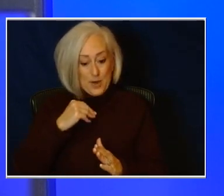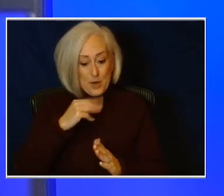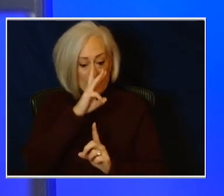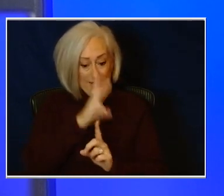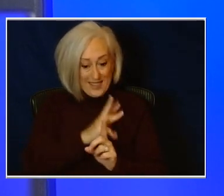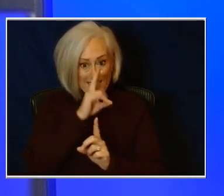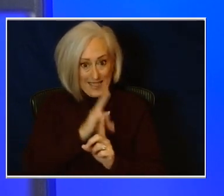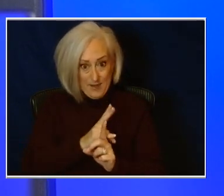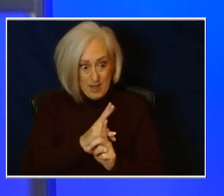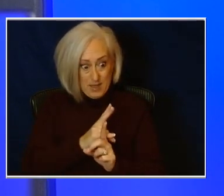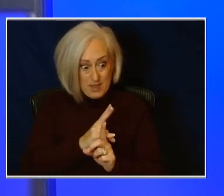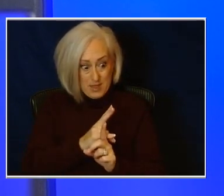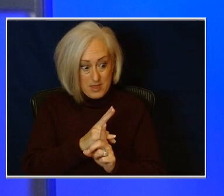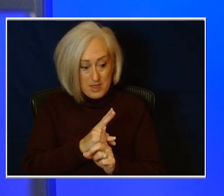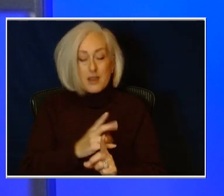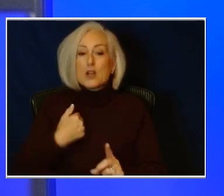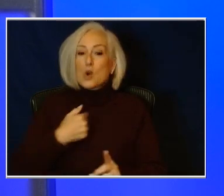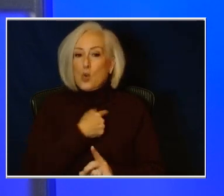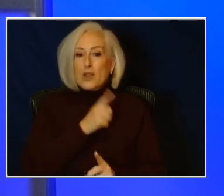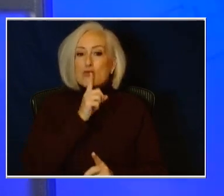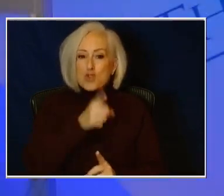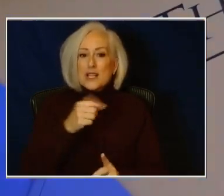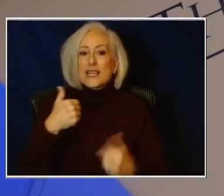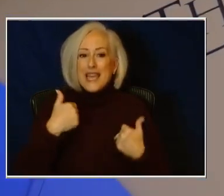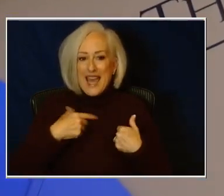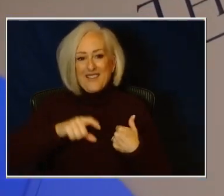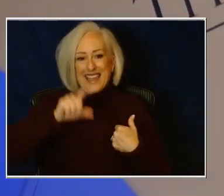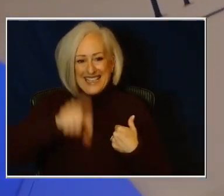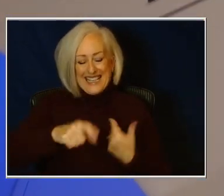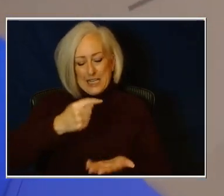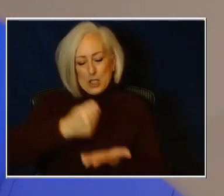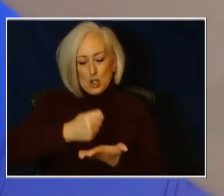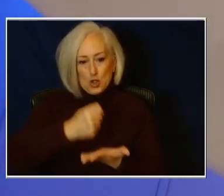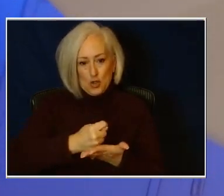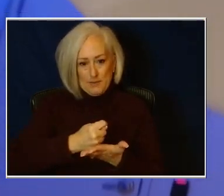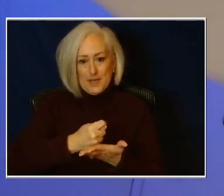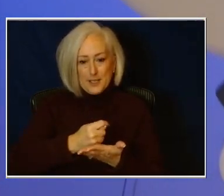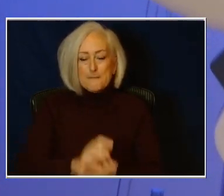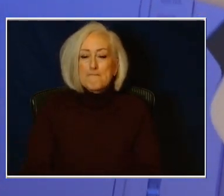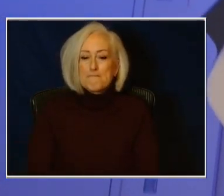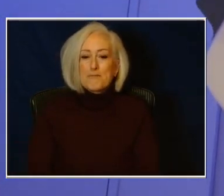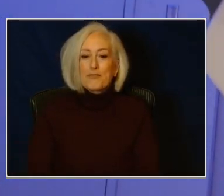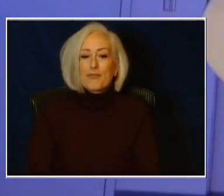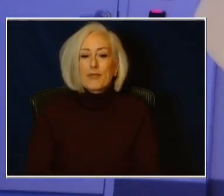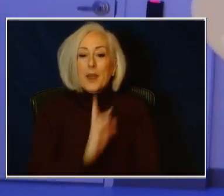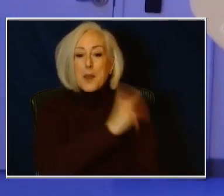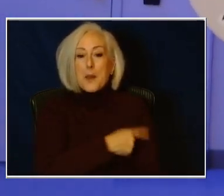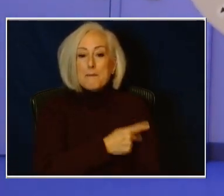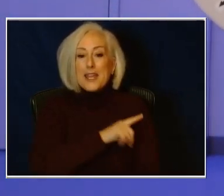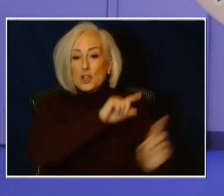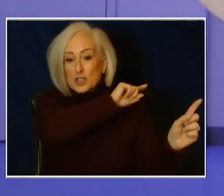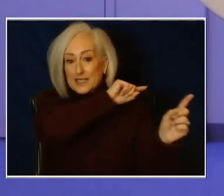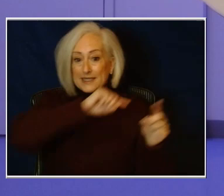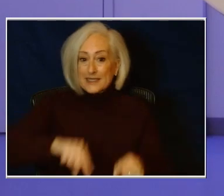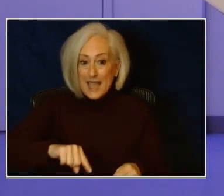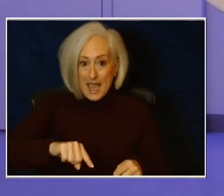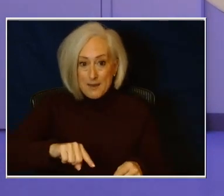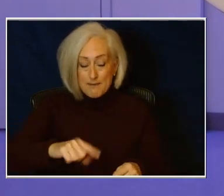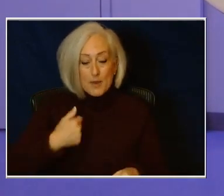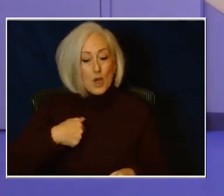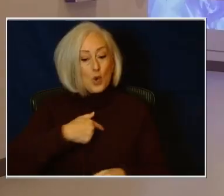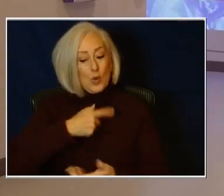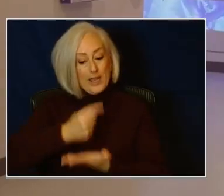a needed treatment option for patients in this area. Patients came, we treat a lot of patients every